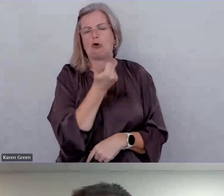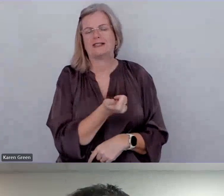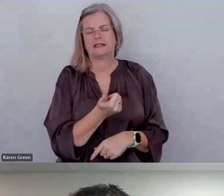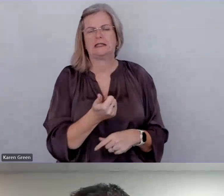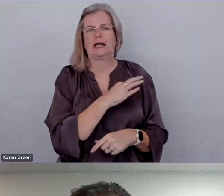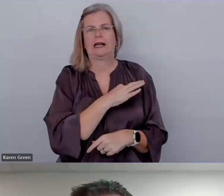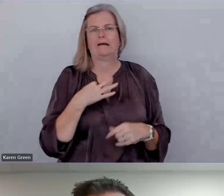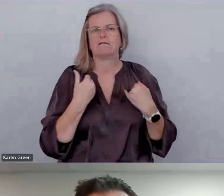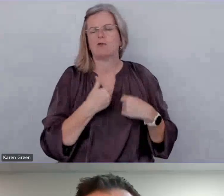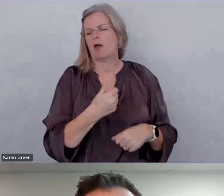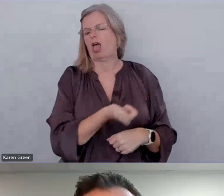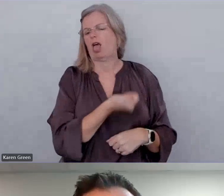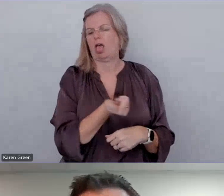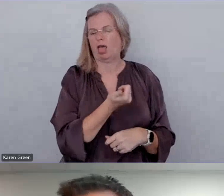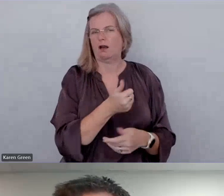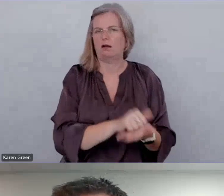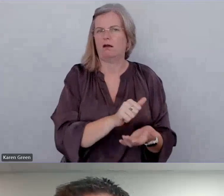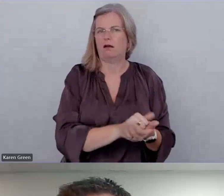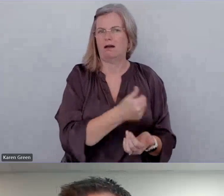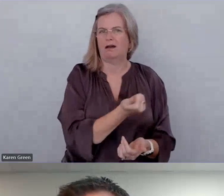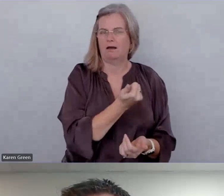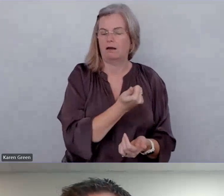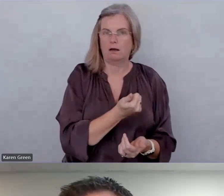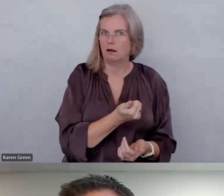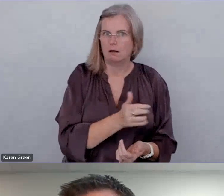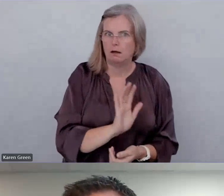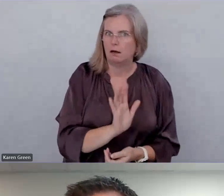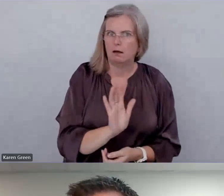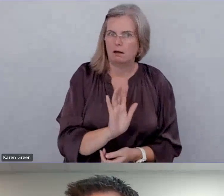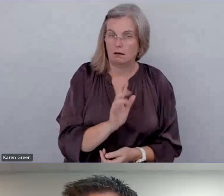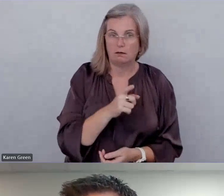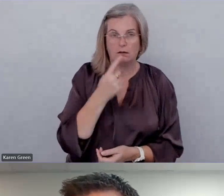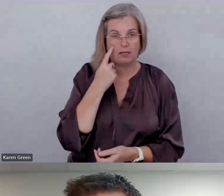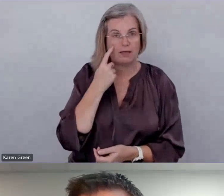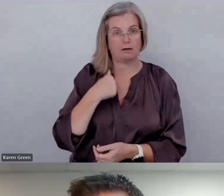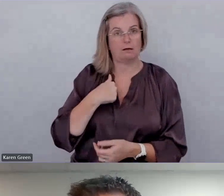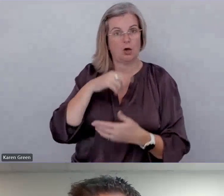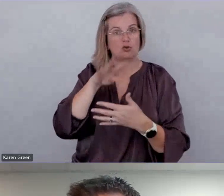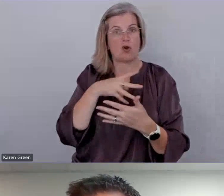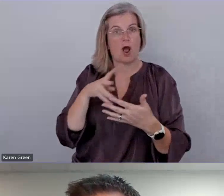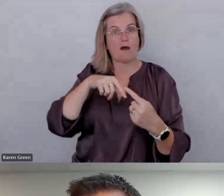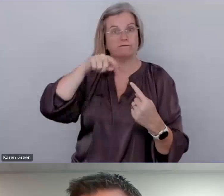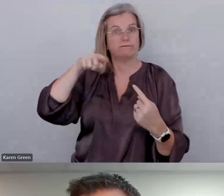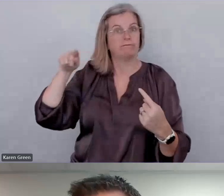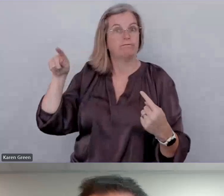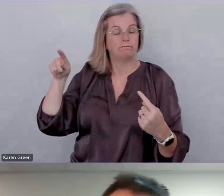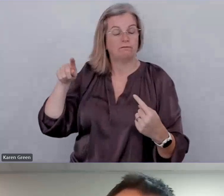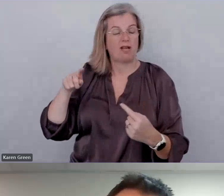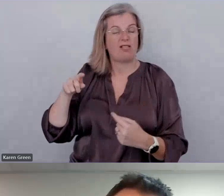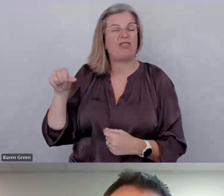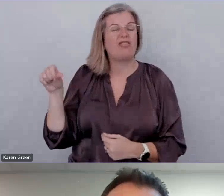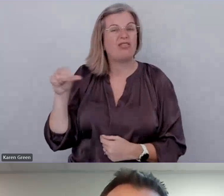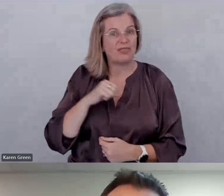of a platitude. But if you look at those graphs that I showed you, you know, thousands of people are dying every year from